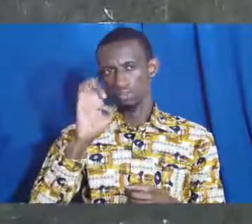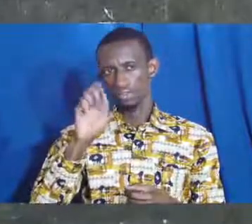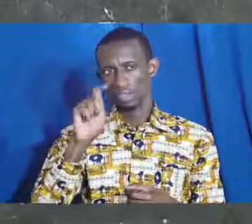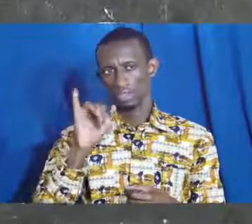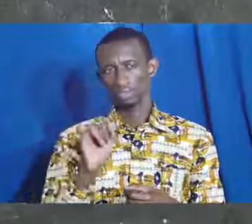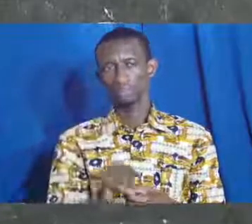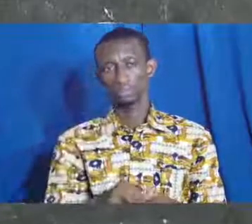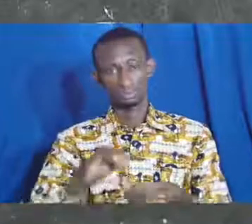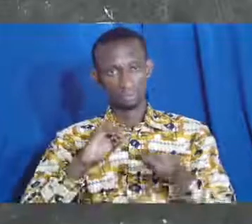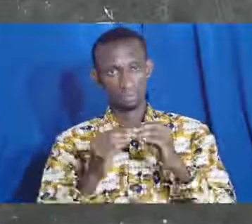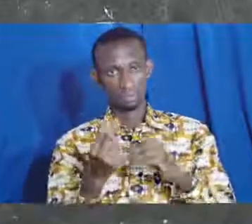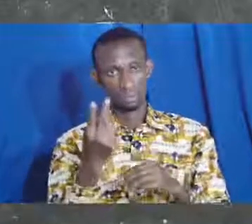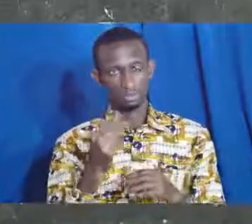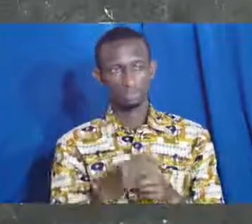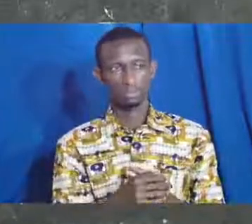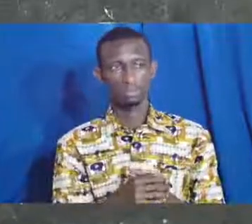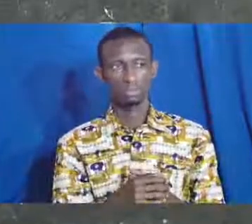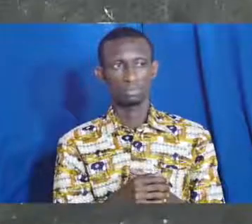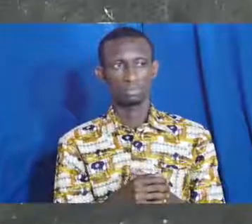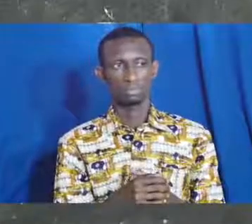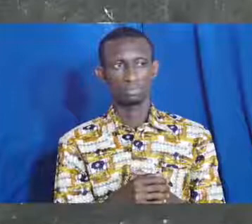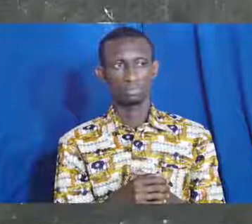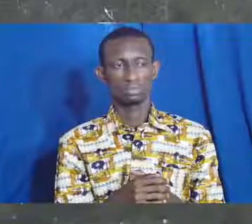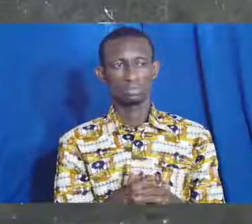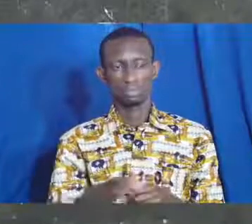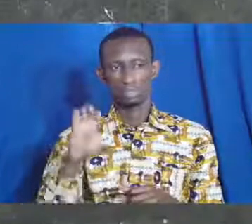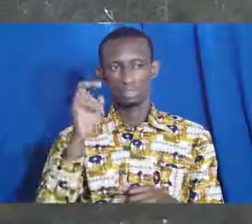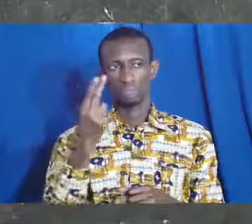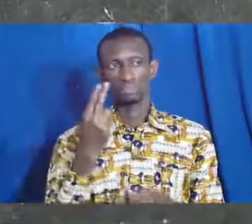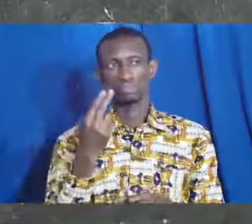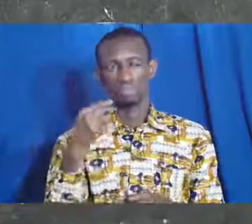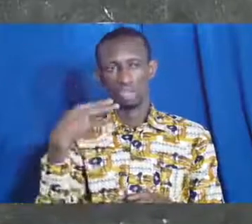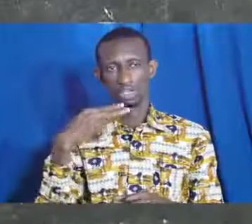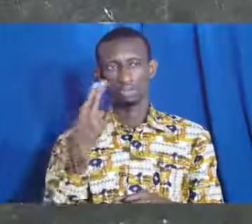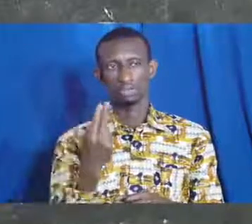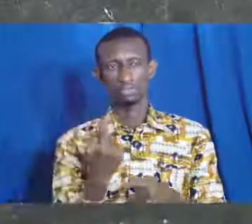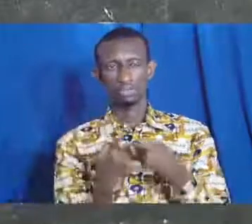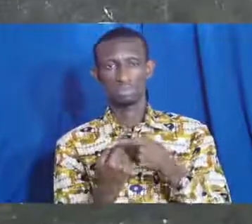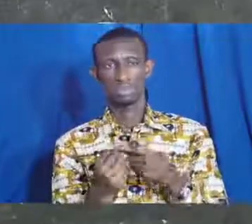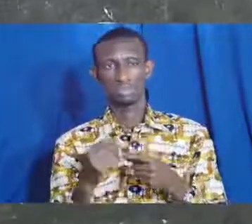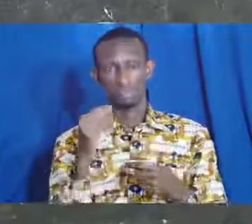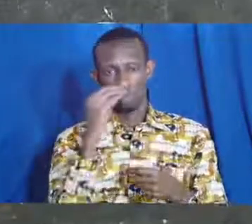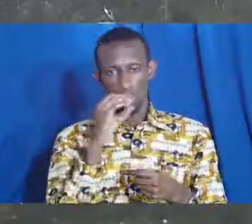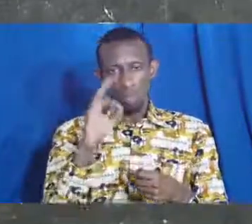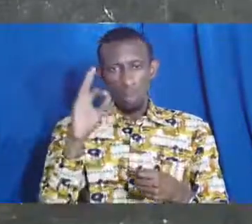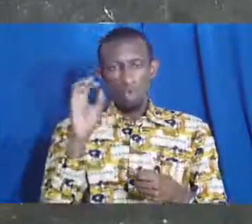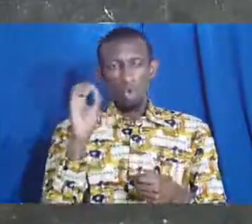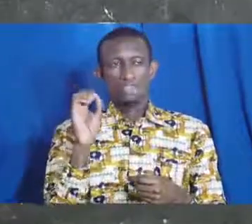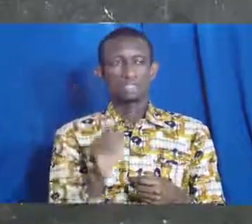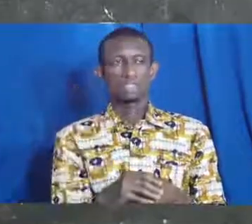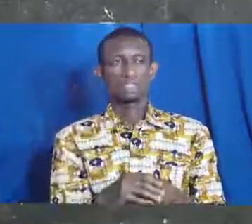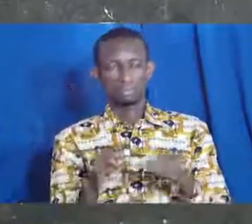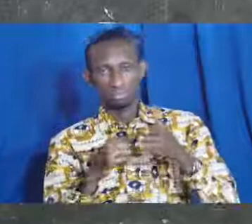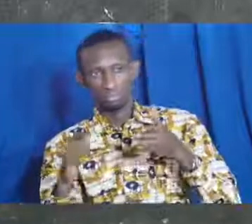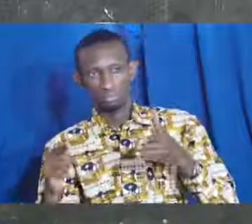Number 2, have C2H2 plus oxygen. That gives